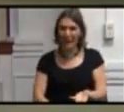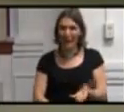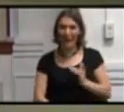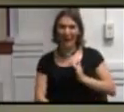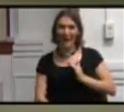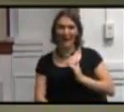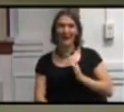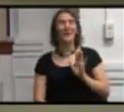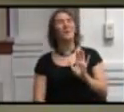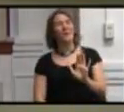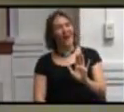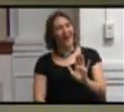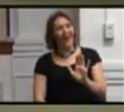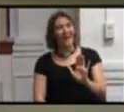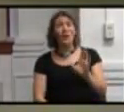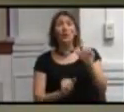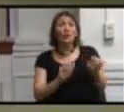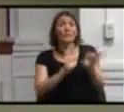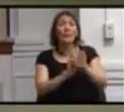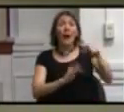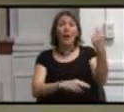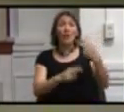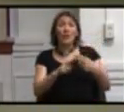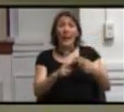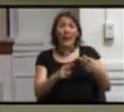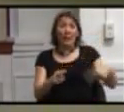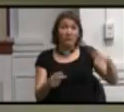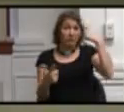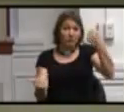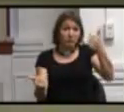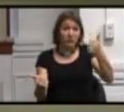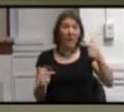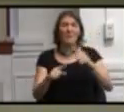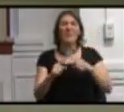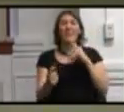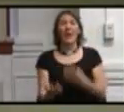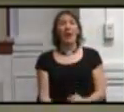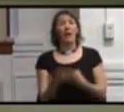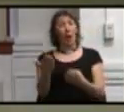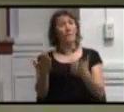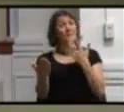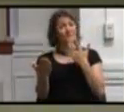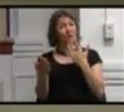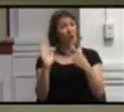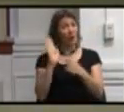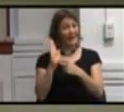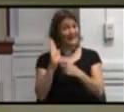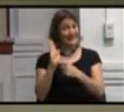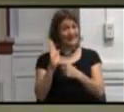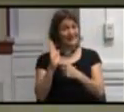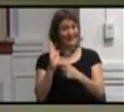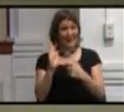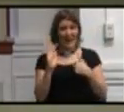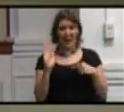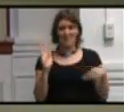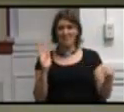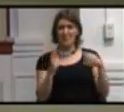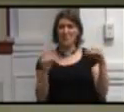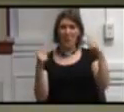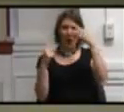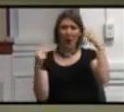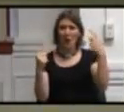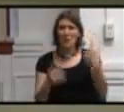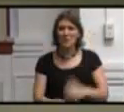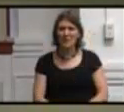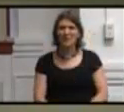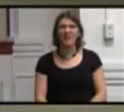the name. And in fact, you could choose a different name. However, this is the name they prefer, and there's no other. We might